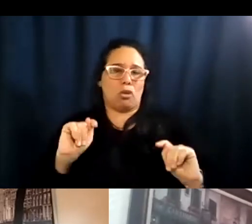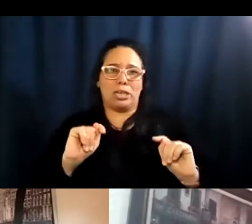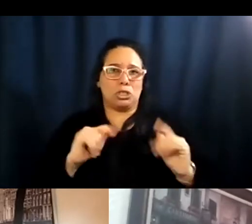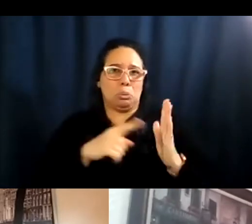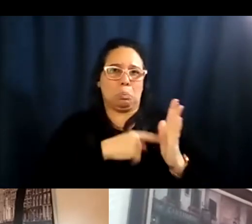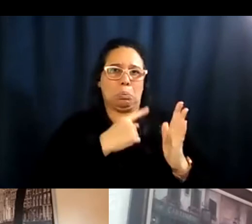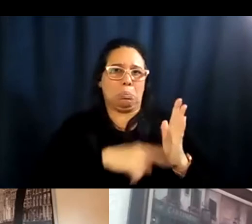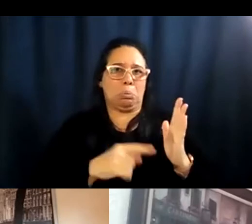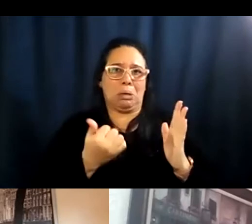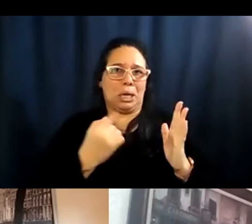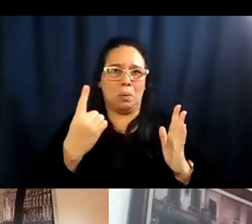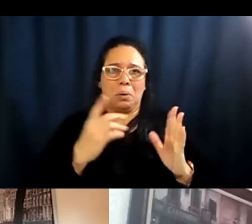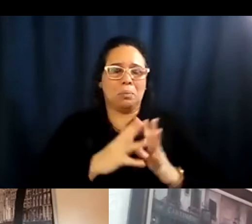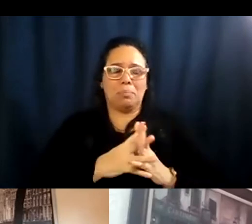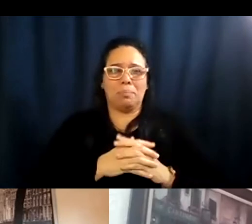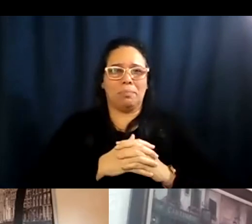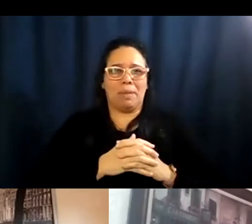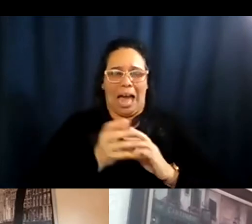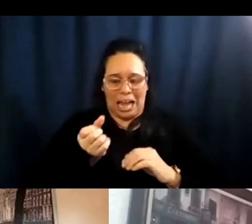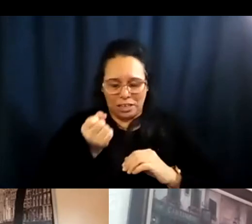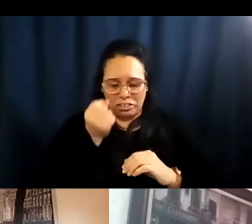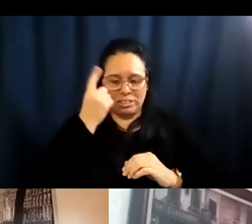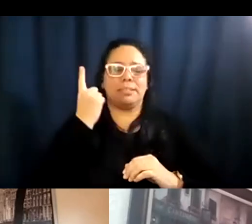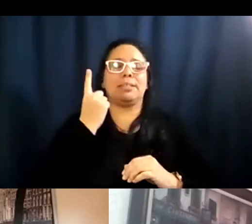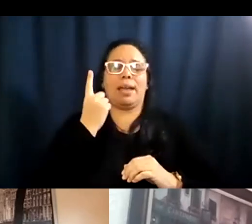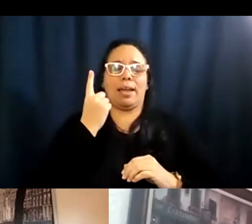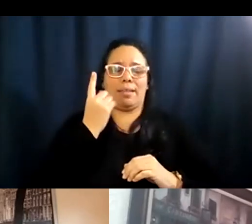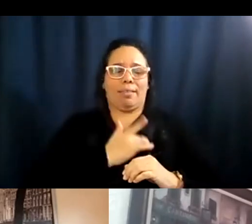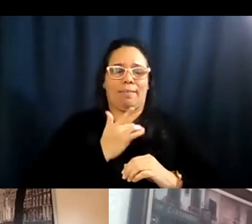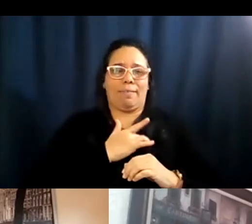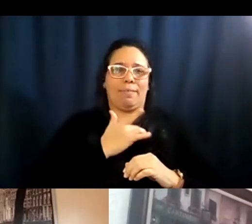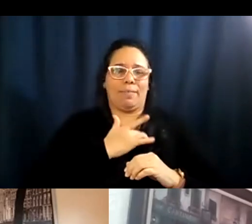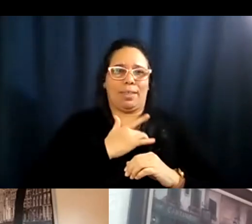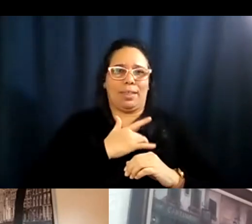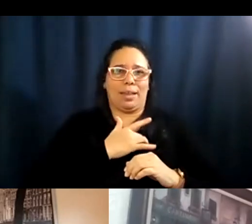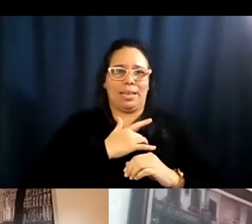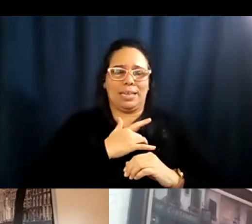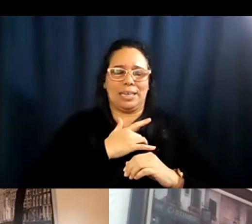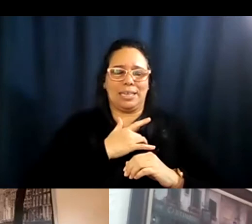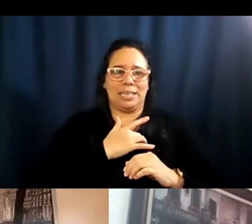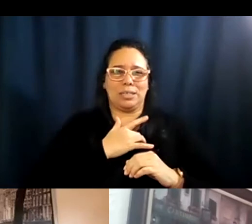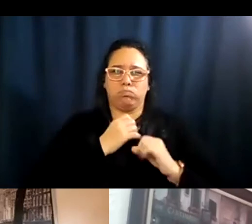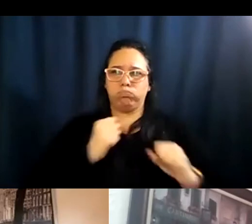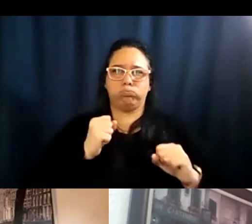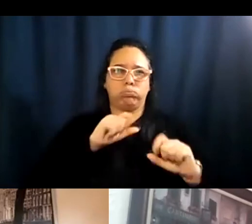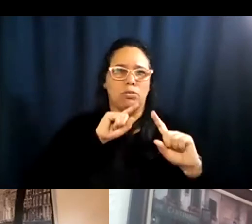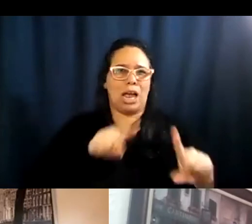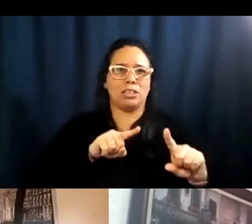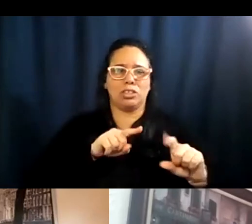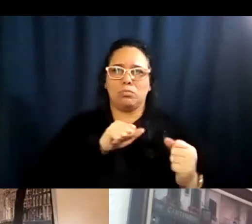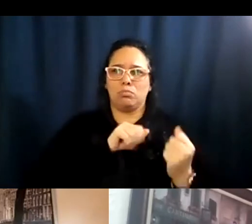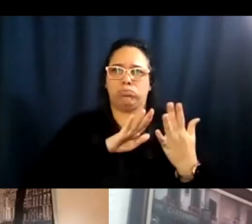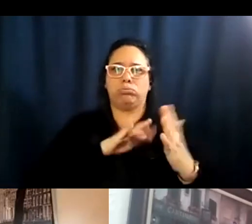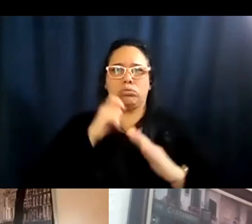again, I get where that comes from. You know what I mean? It's a visceral reaction when you face racism and oppression here in the United